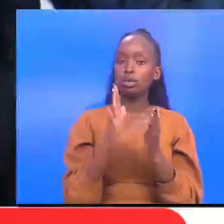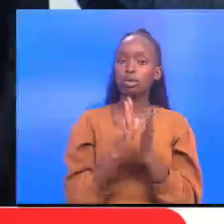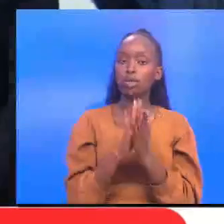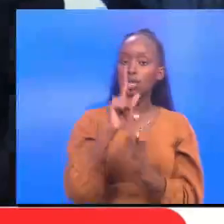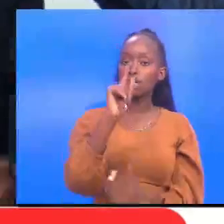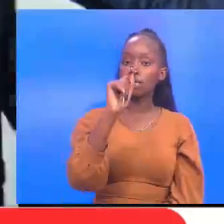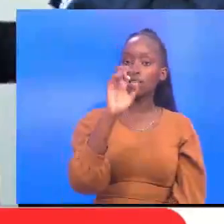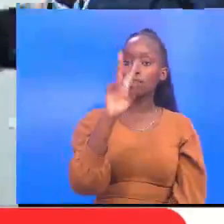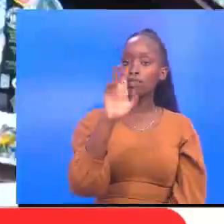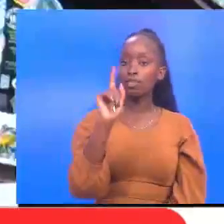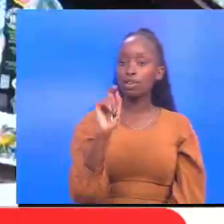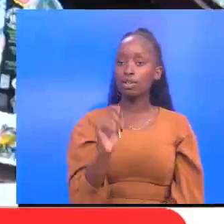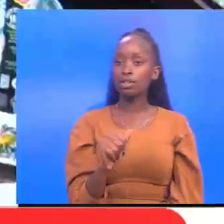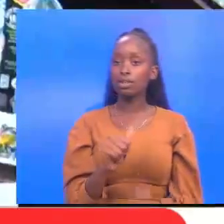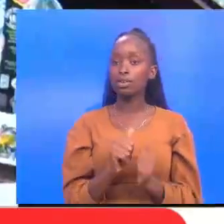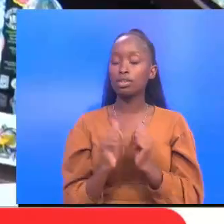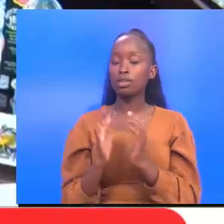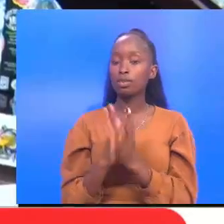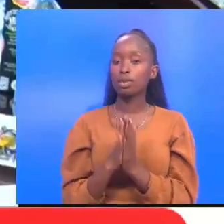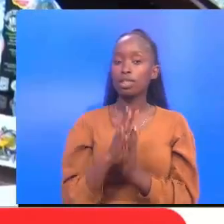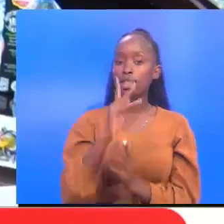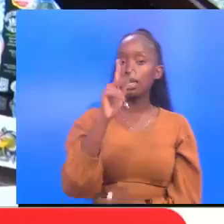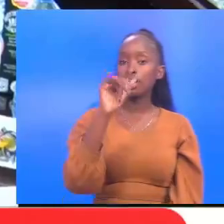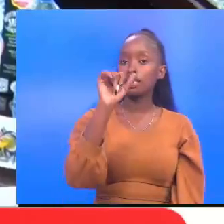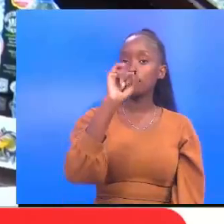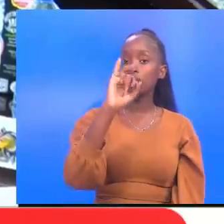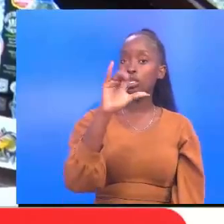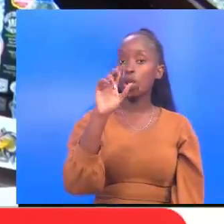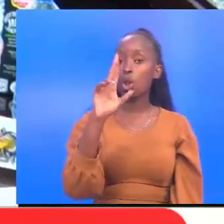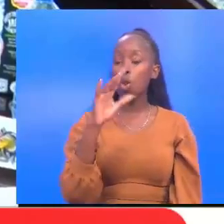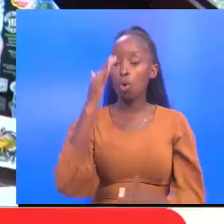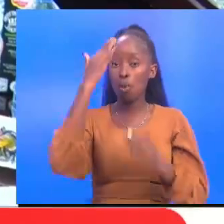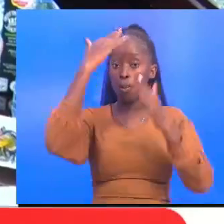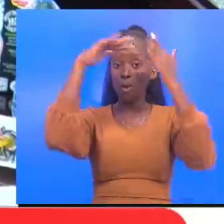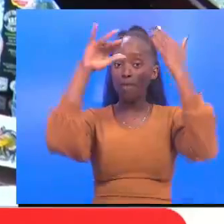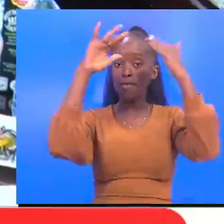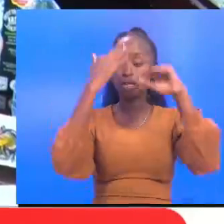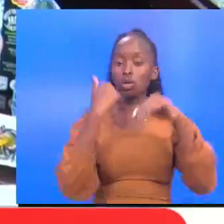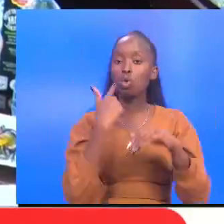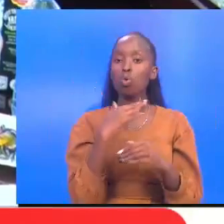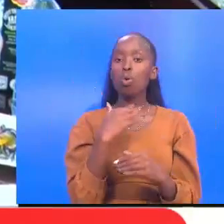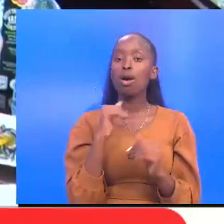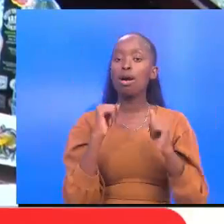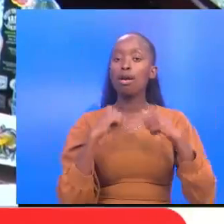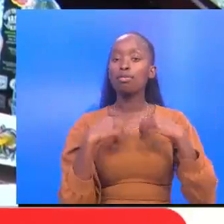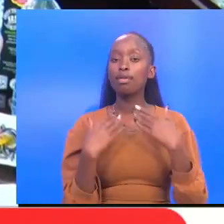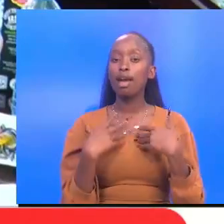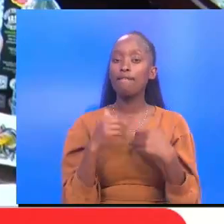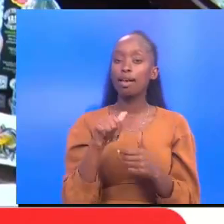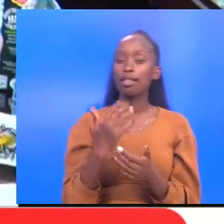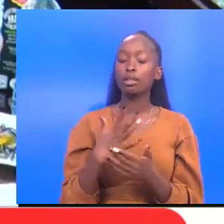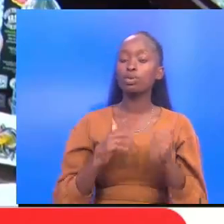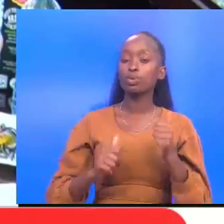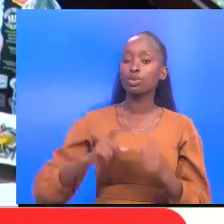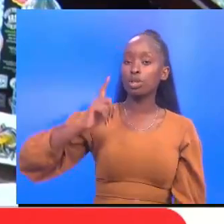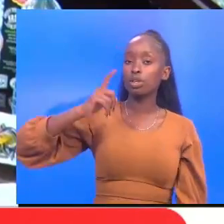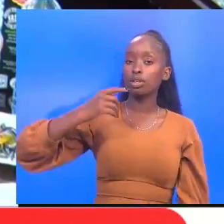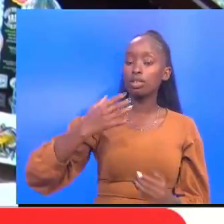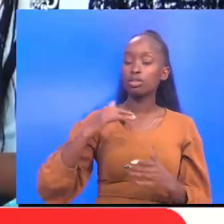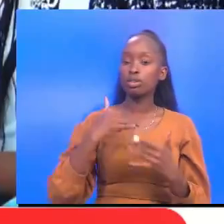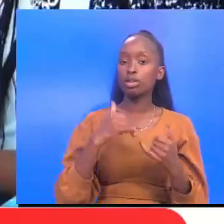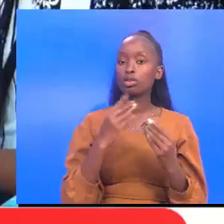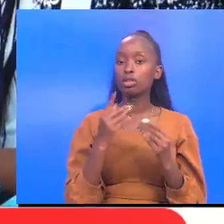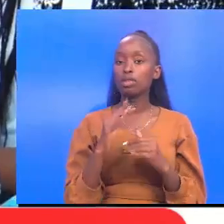Kwa upande wake, Profesa Kisilu alikubali kuwa kuna kazi kubwa inayofaa kushughulikiwa huku akiahidi